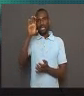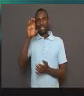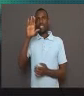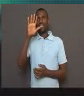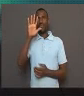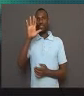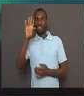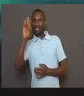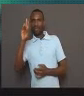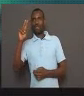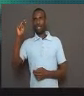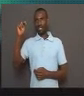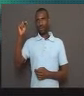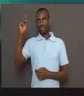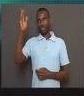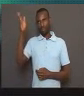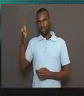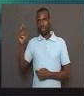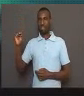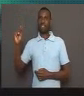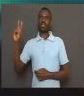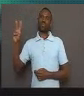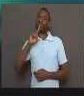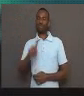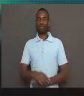2,857 newtons per square meter.